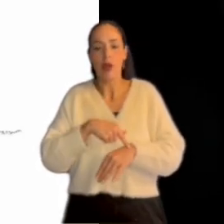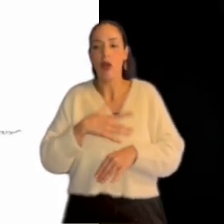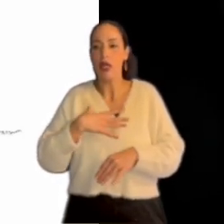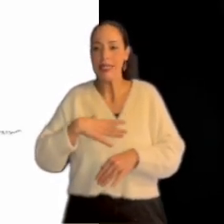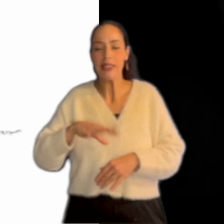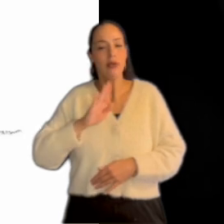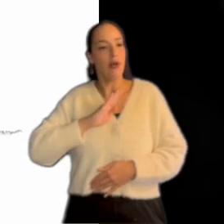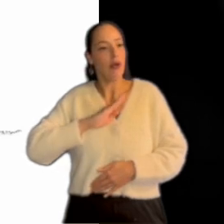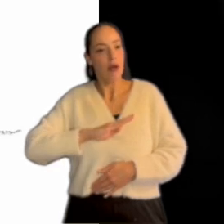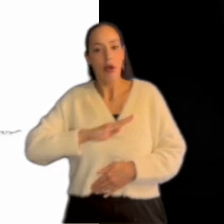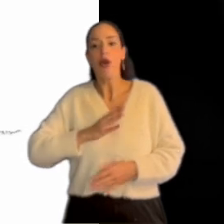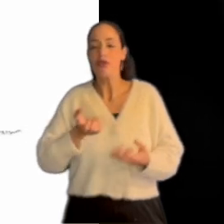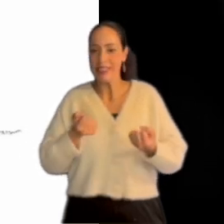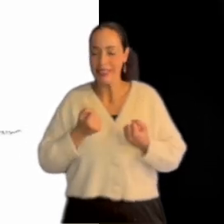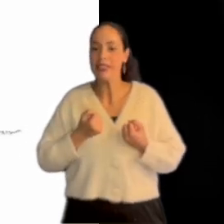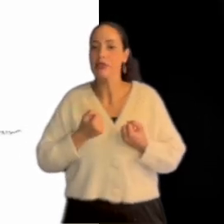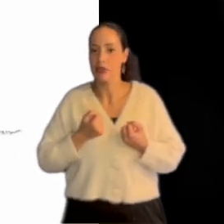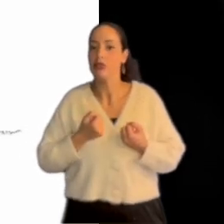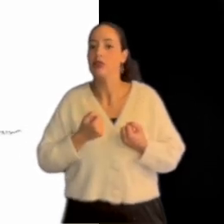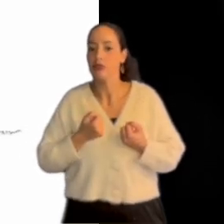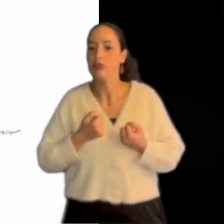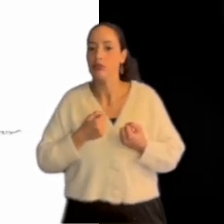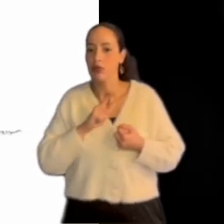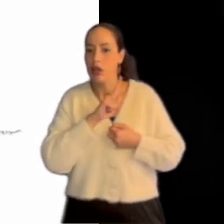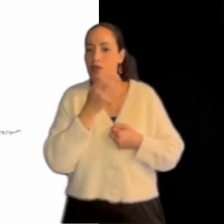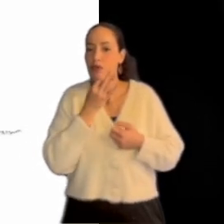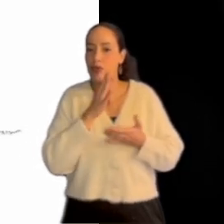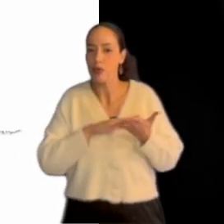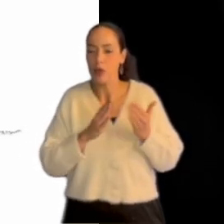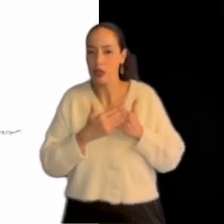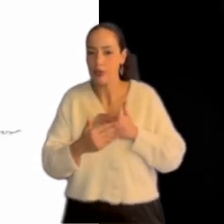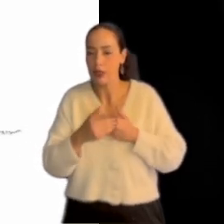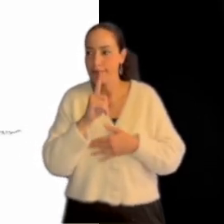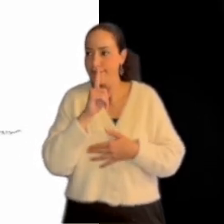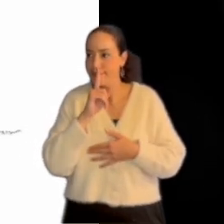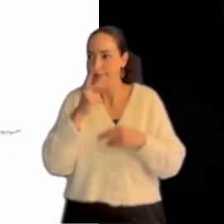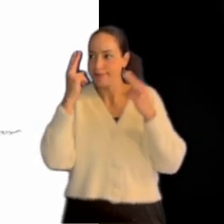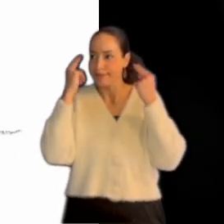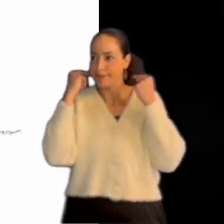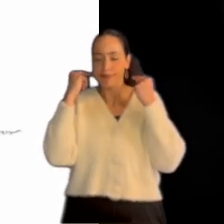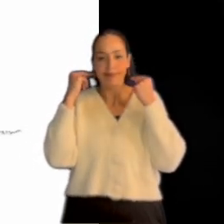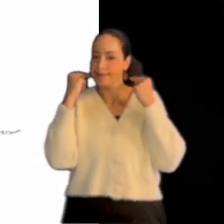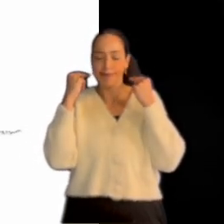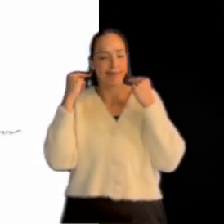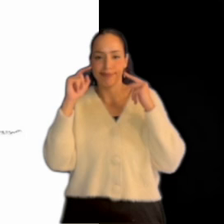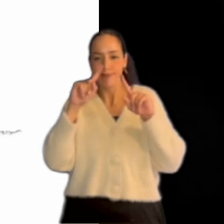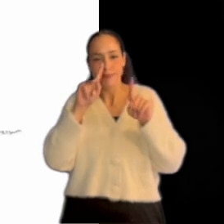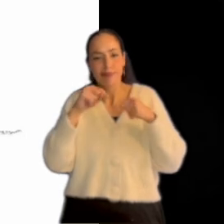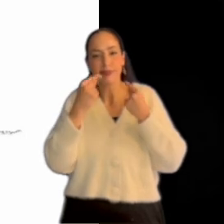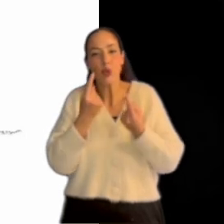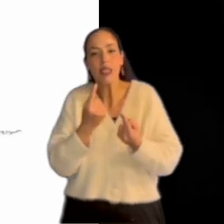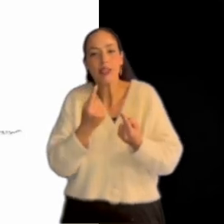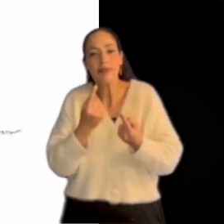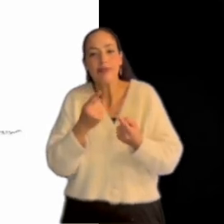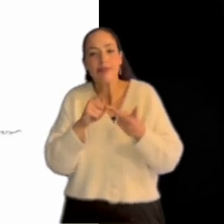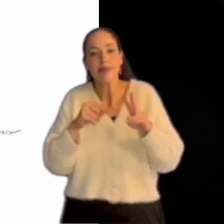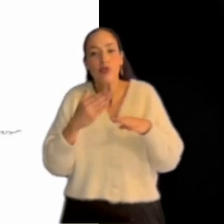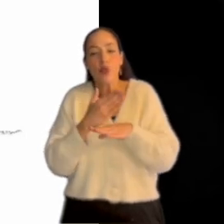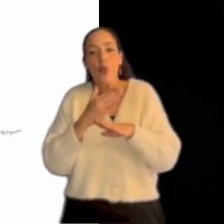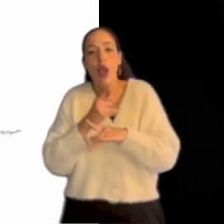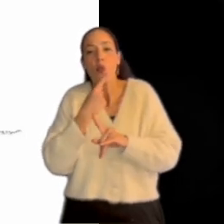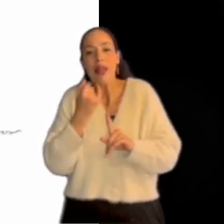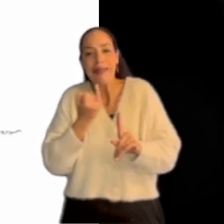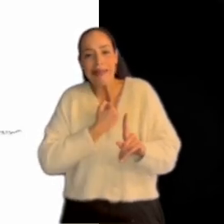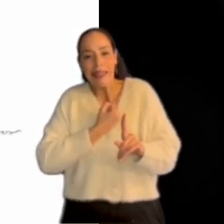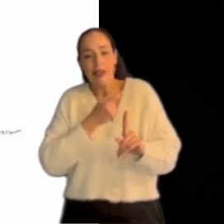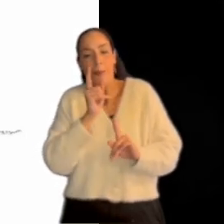remain quiet and inactive any longer. For anyone who works with perpetrators, you come to know that this label is not the only one they wear.